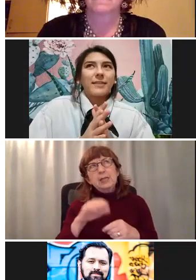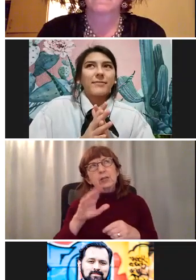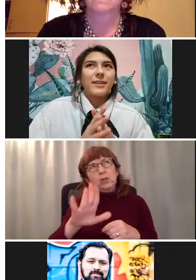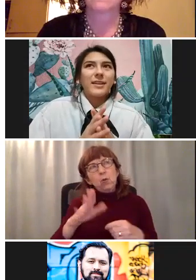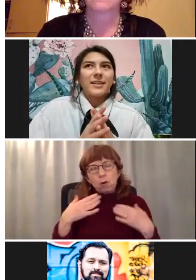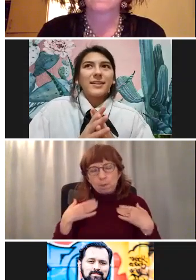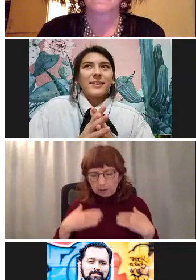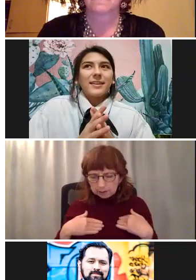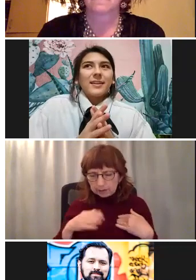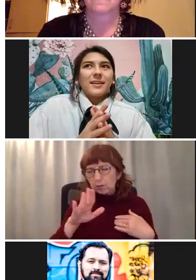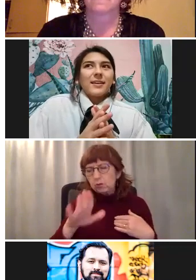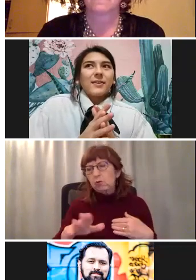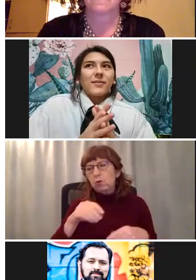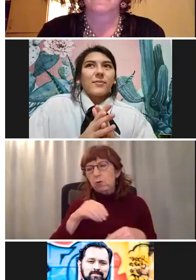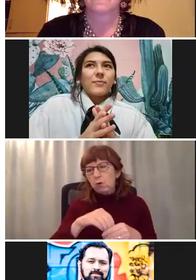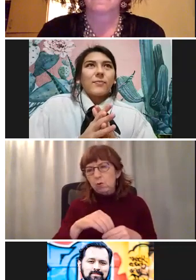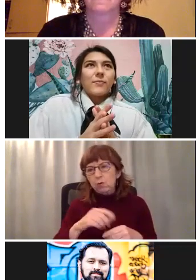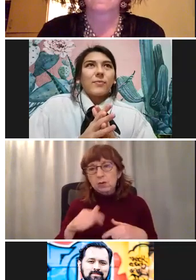own life.